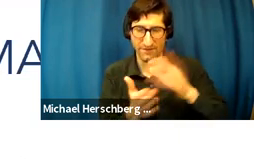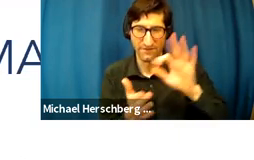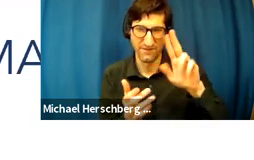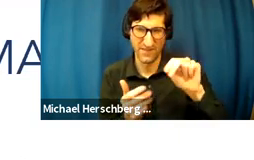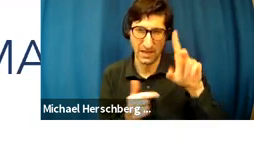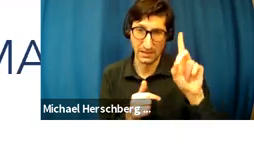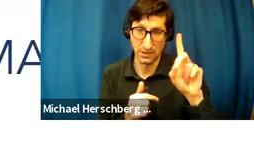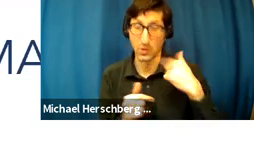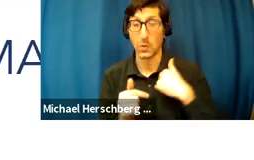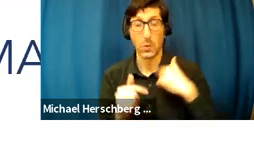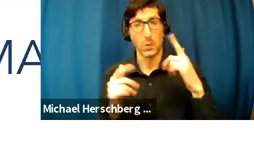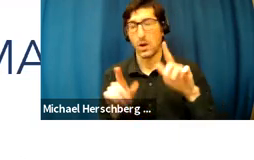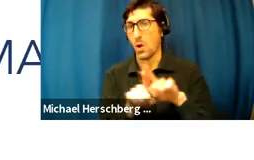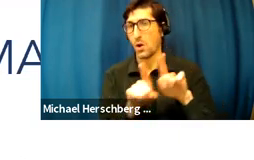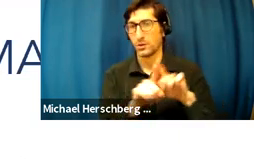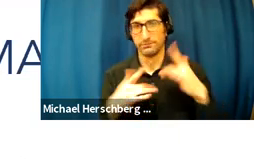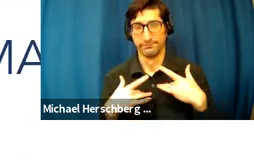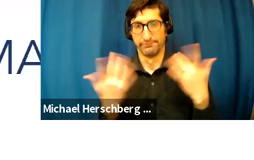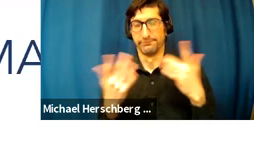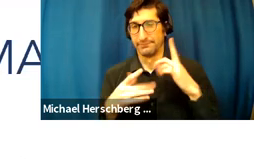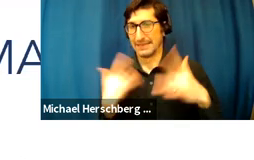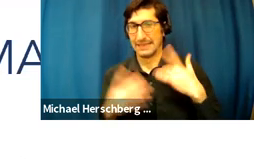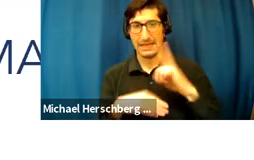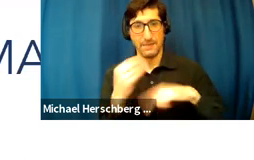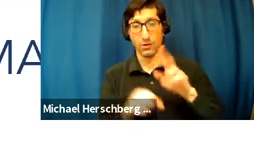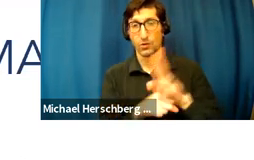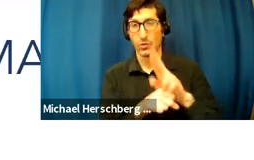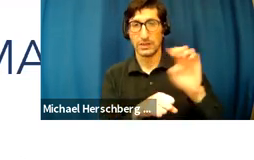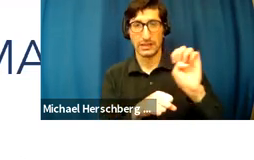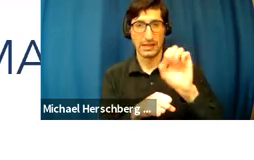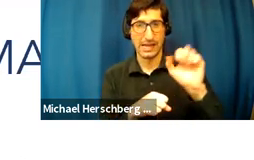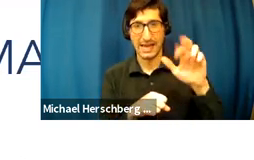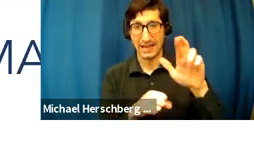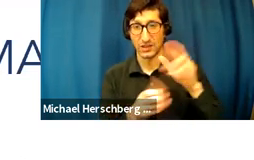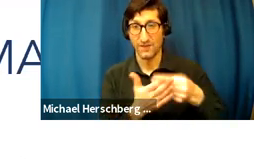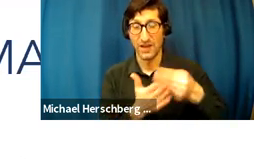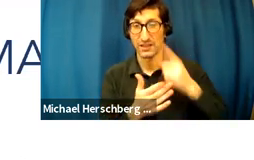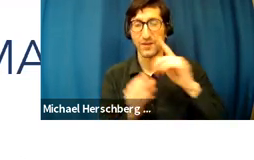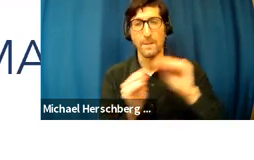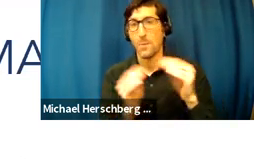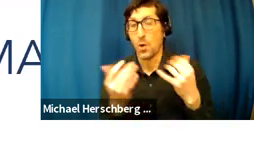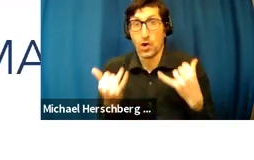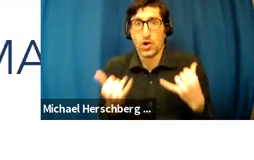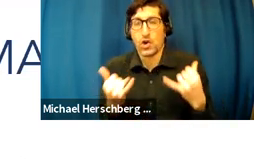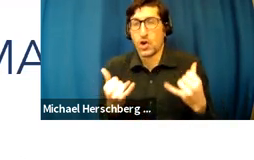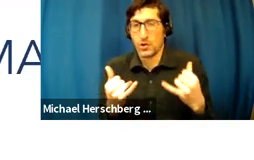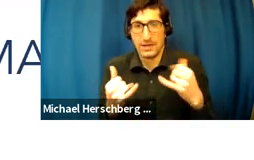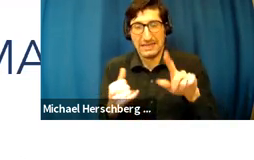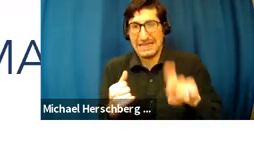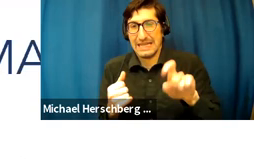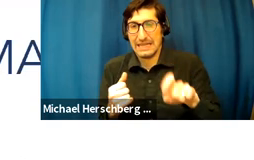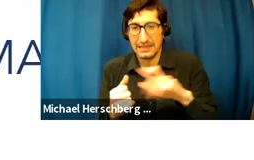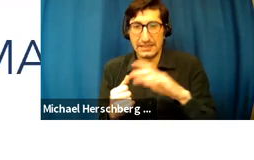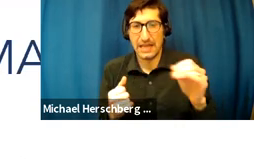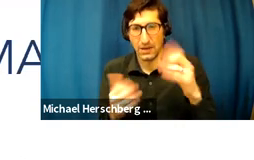equally excited about the opportunities we have to use ESSER funds for more immediate recovery efforts and also look forward to